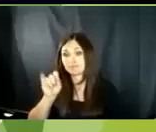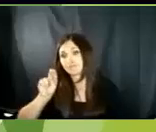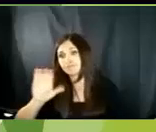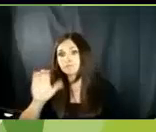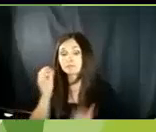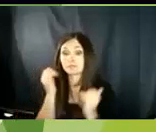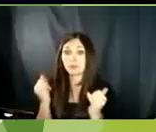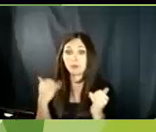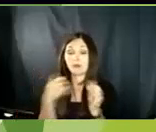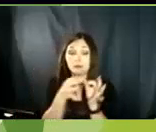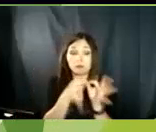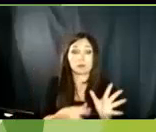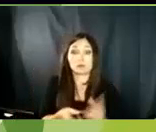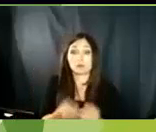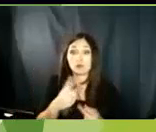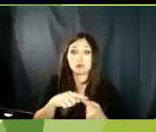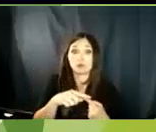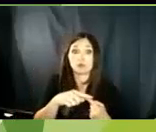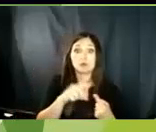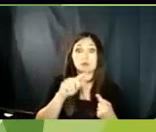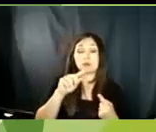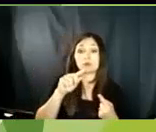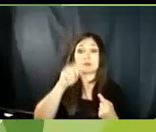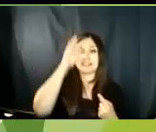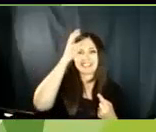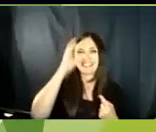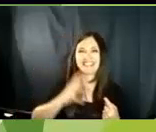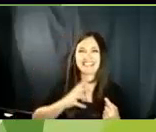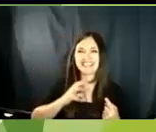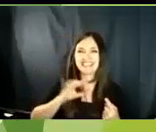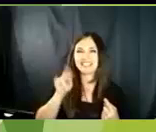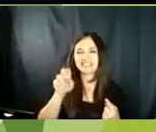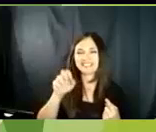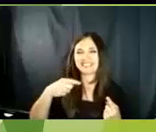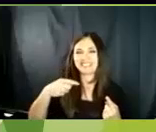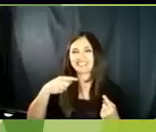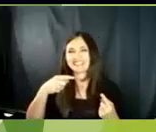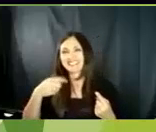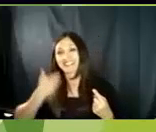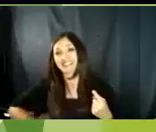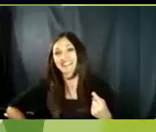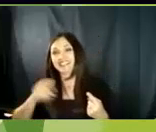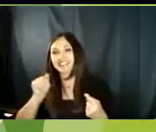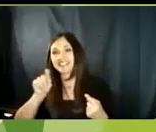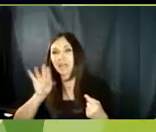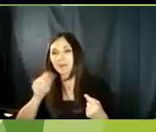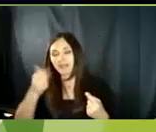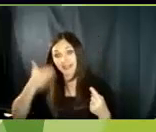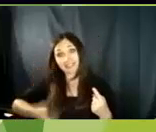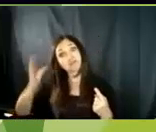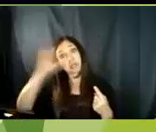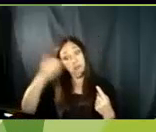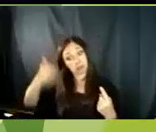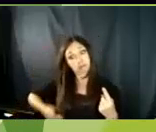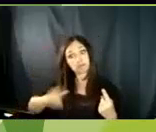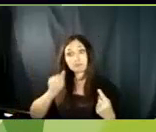we have Justin and Tabitha. My assumption is that's Tabitha. Please notice the participant toolbar when you